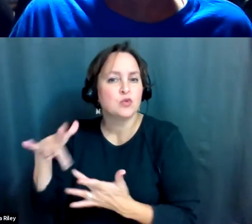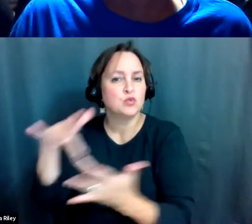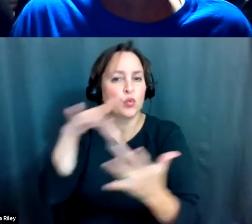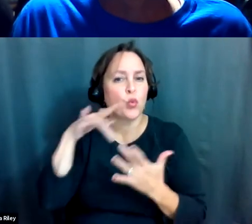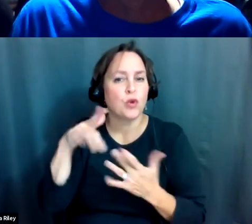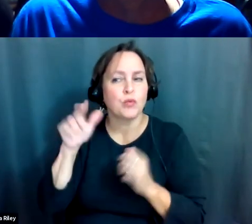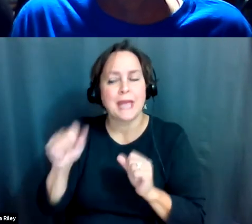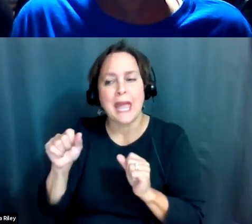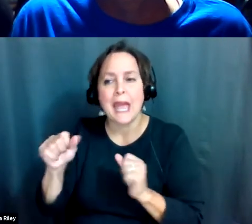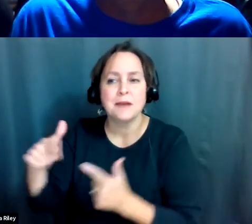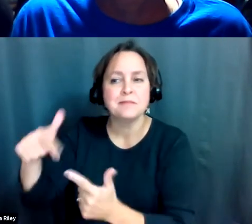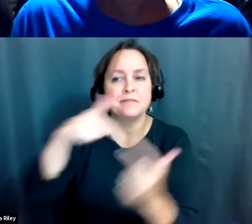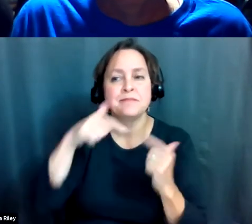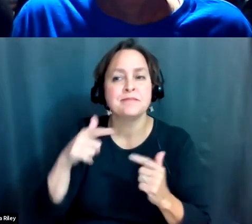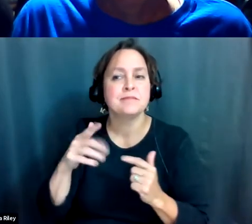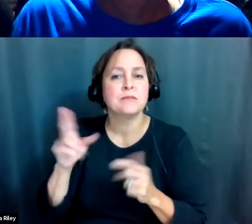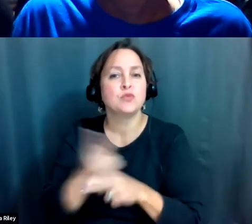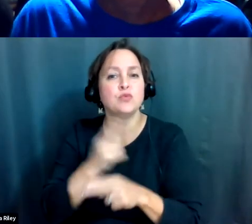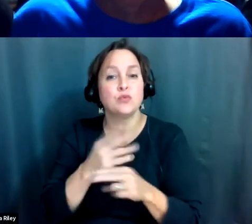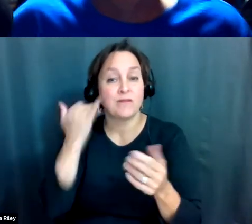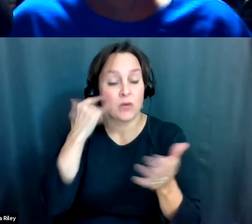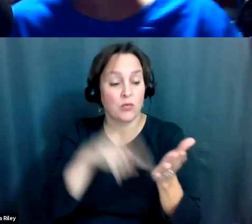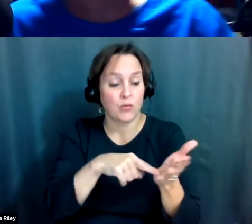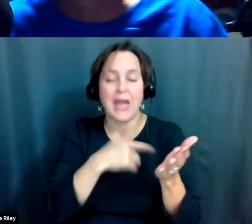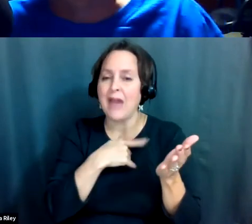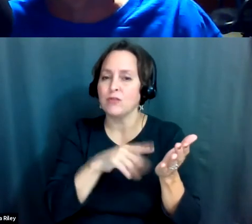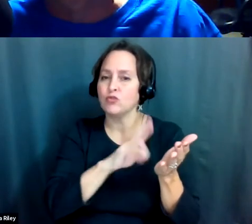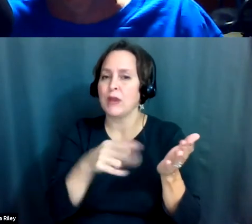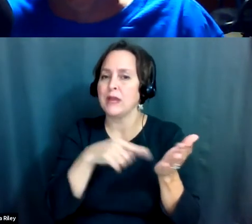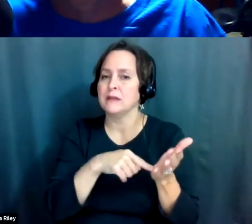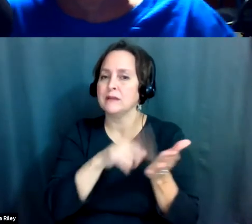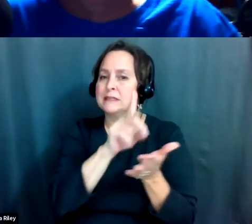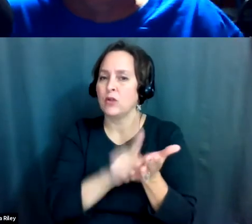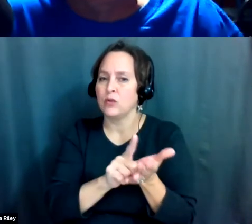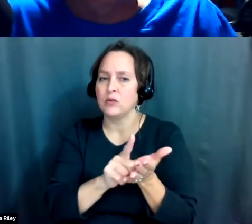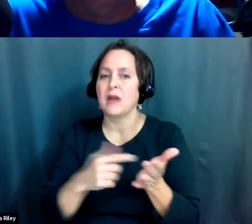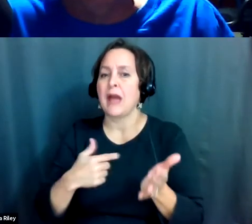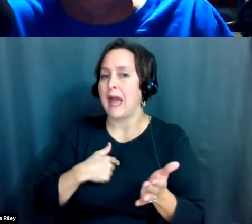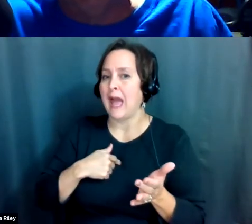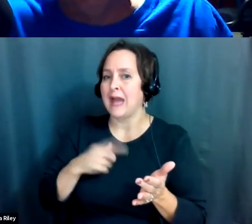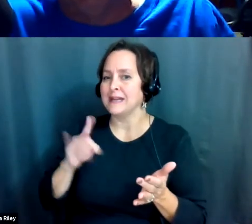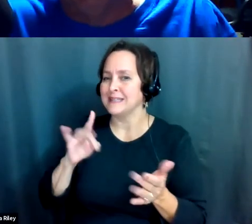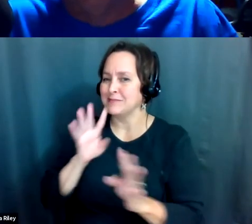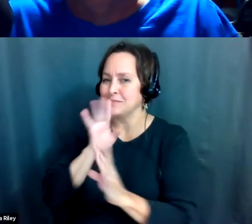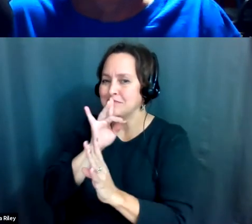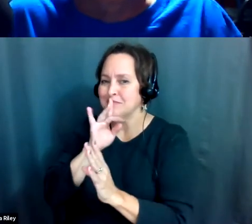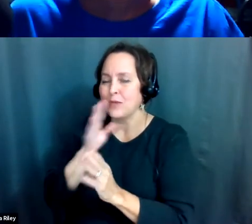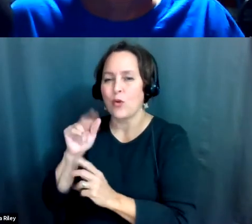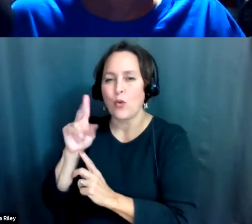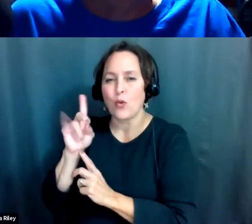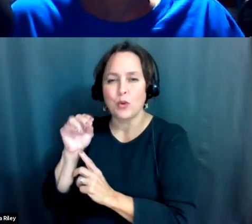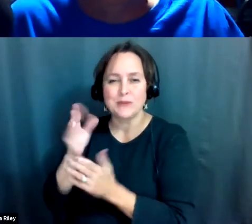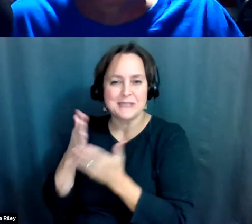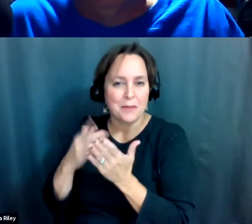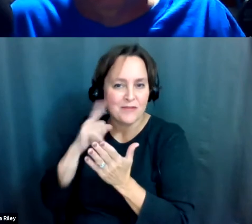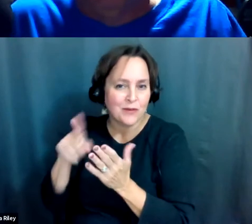your cell phone to listen to a, uh, guided and some of them, I did some of the audio for them. was the audio engineer on all of them